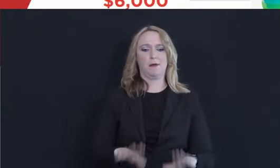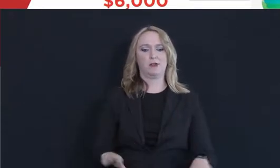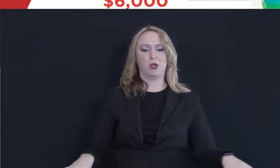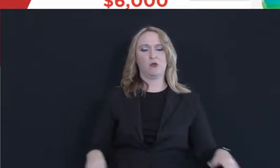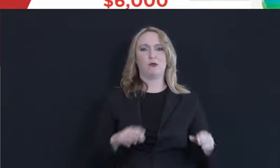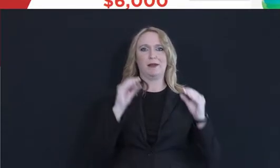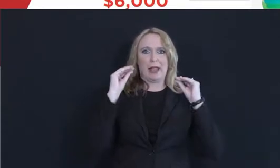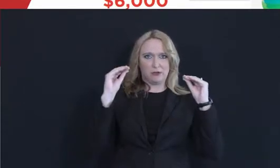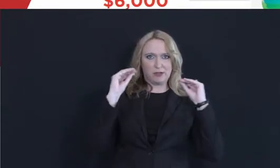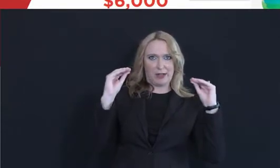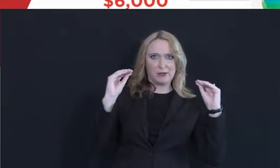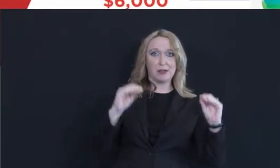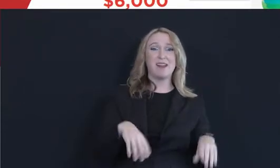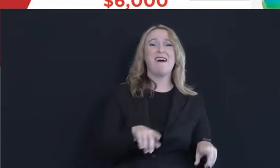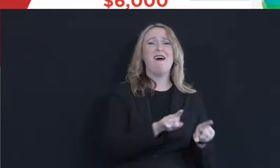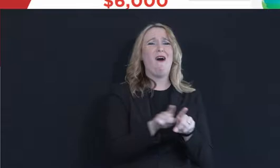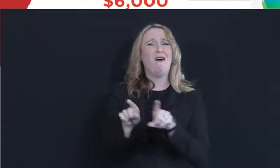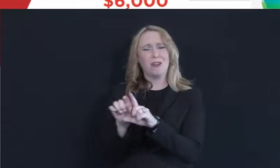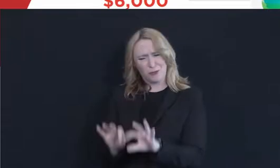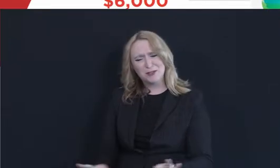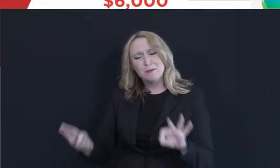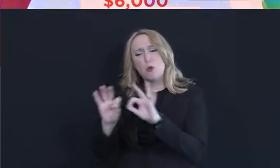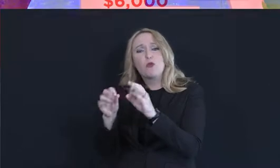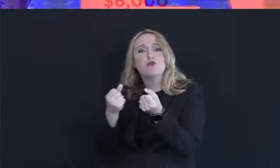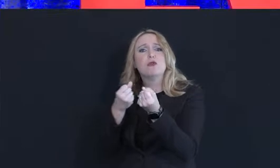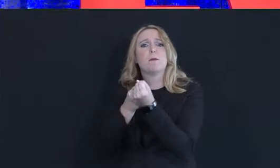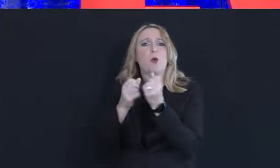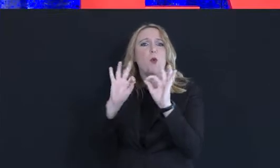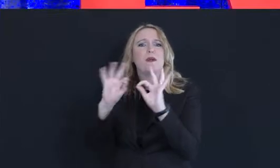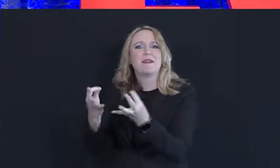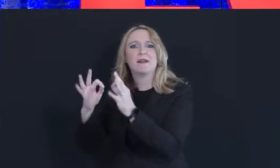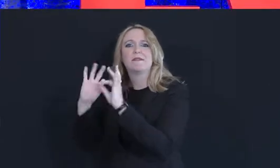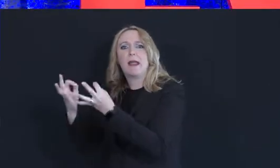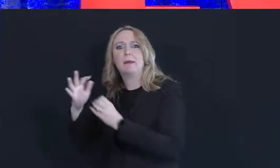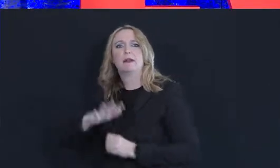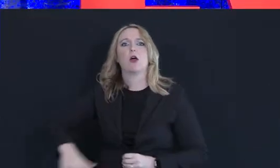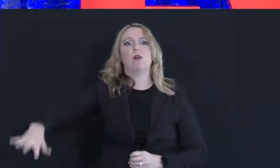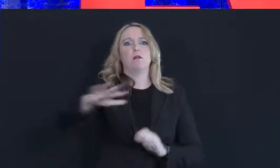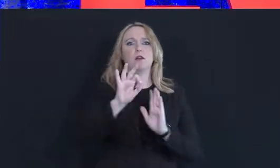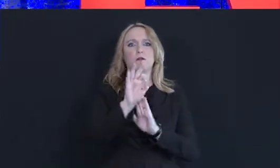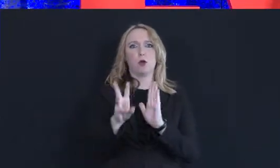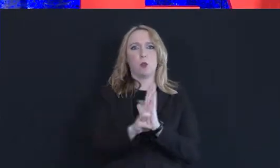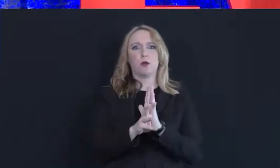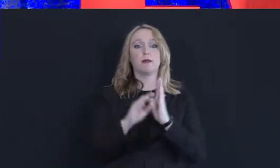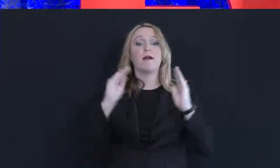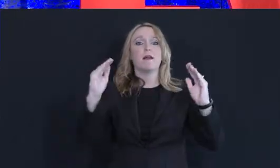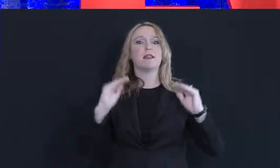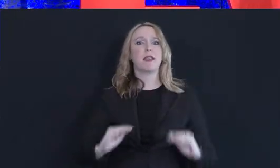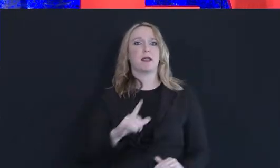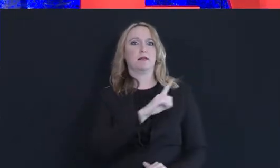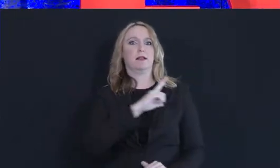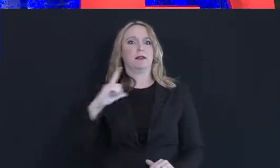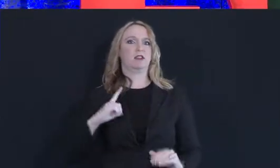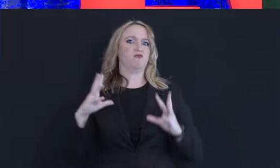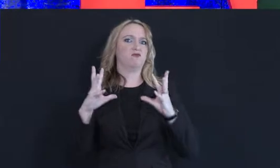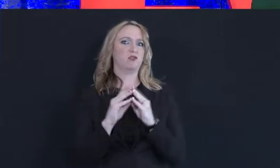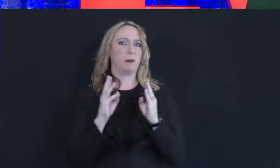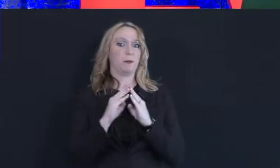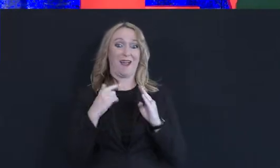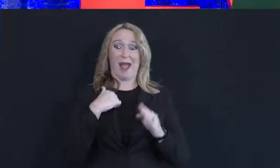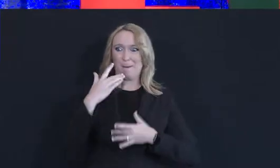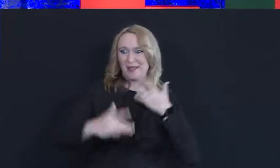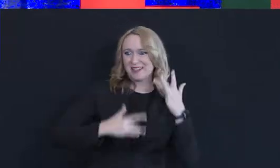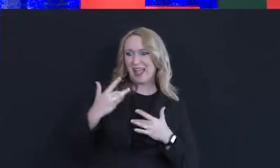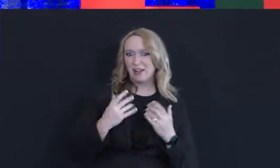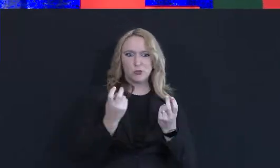support for our families across Fort Worth next legislative session I'm incredibly excited to work alongside my council members and the